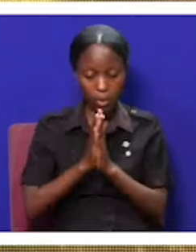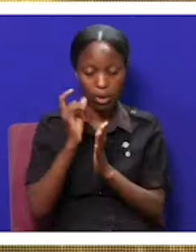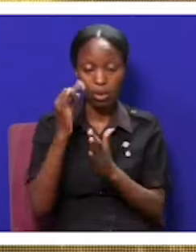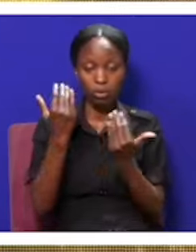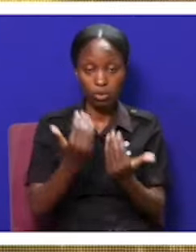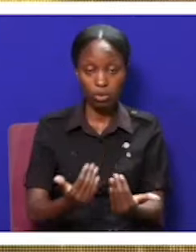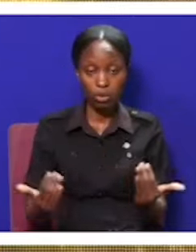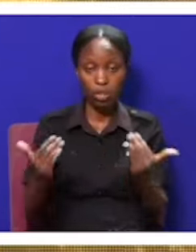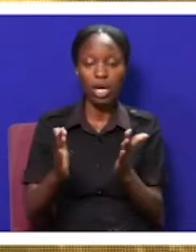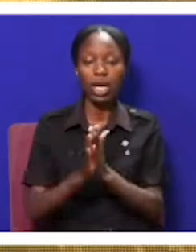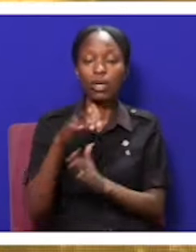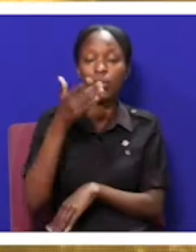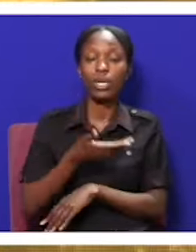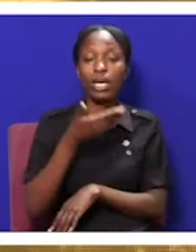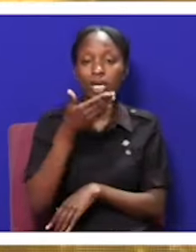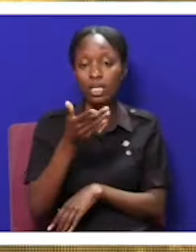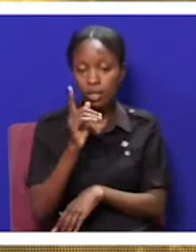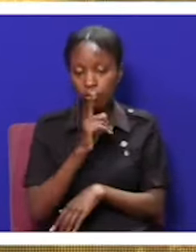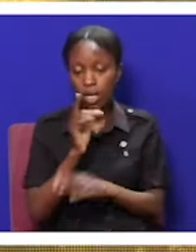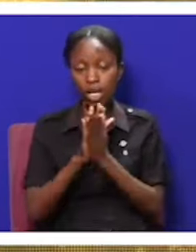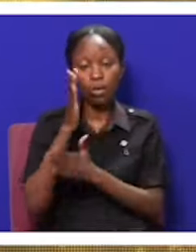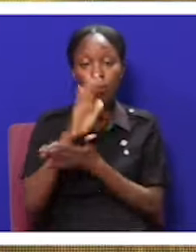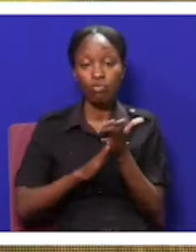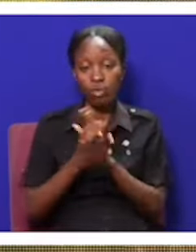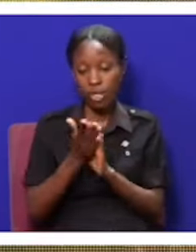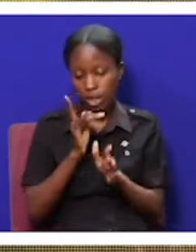children, and he answers, and he forgives.